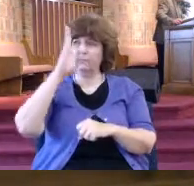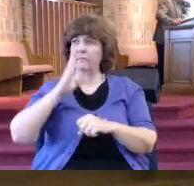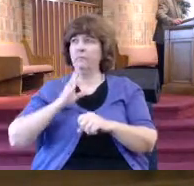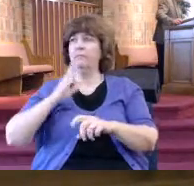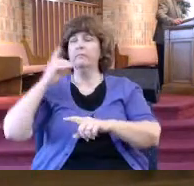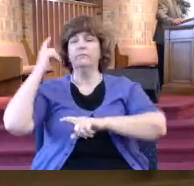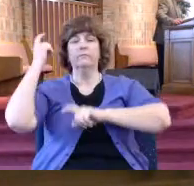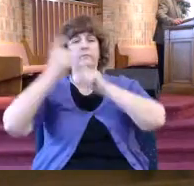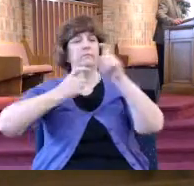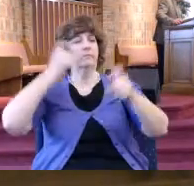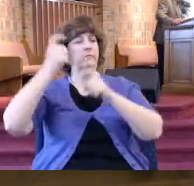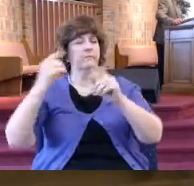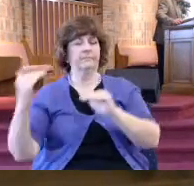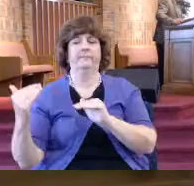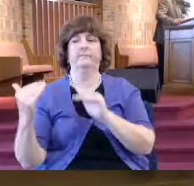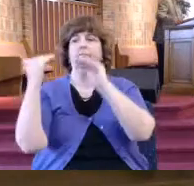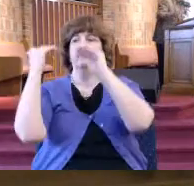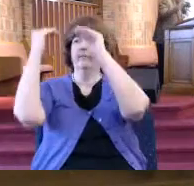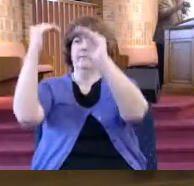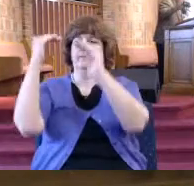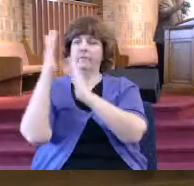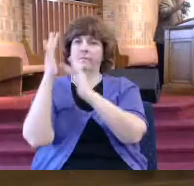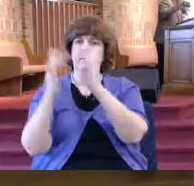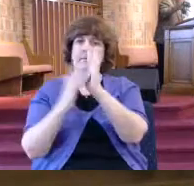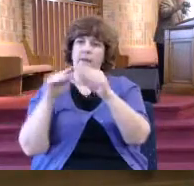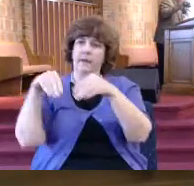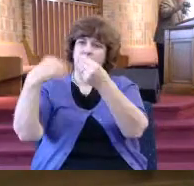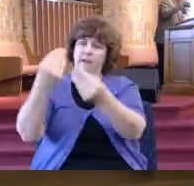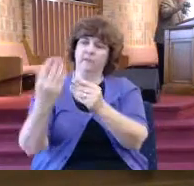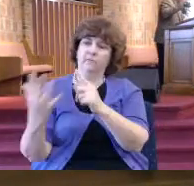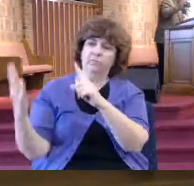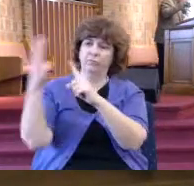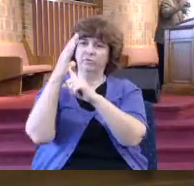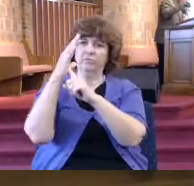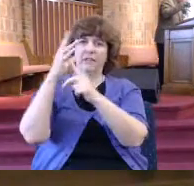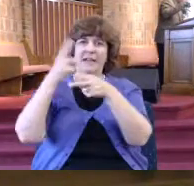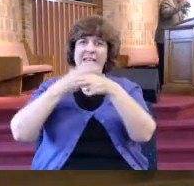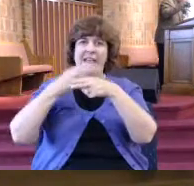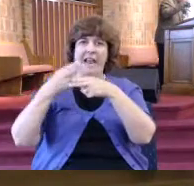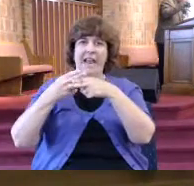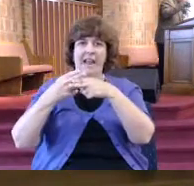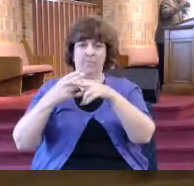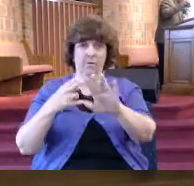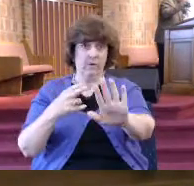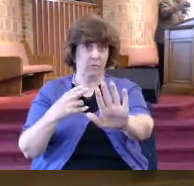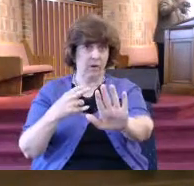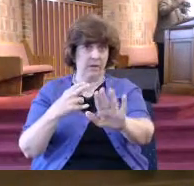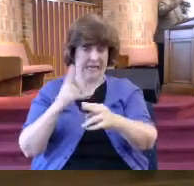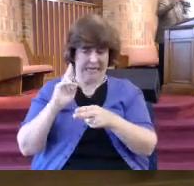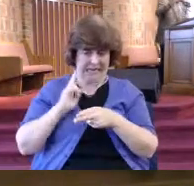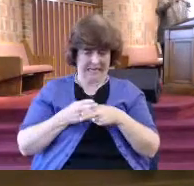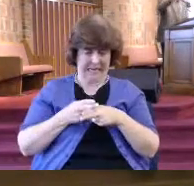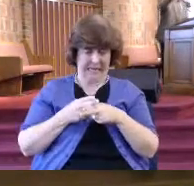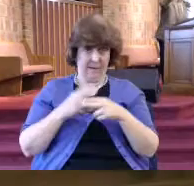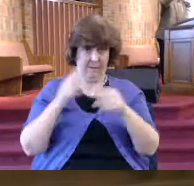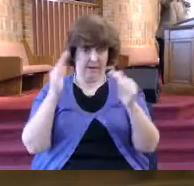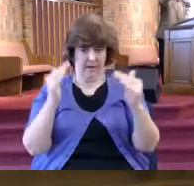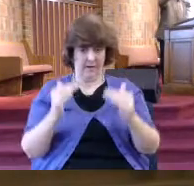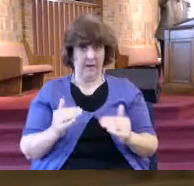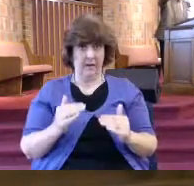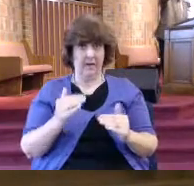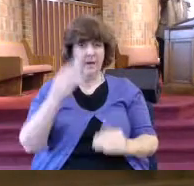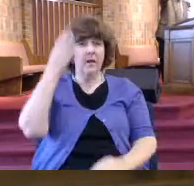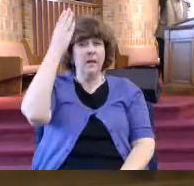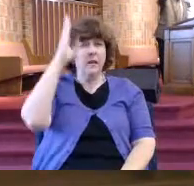the name which is above every name. And I want to watch very carefully as we read the next two verses. What has God done